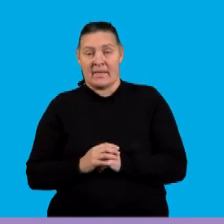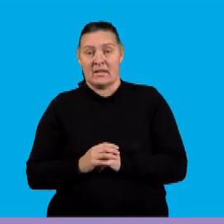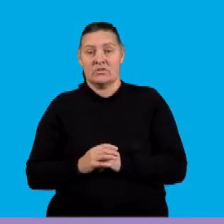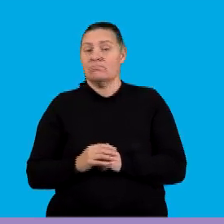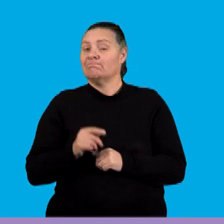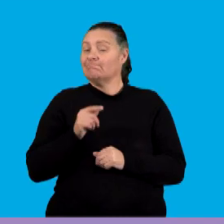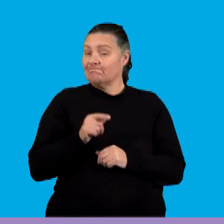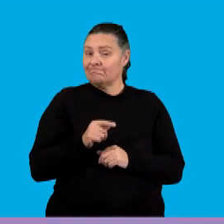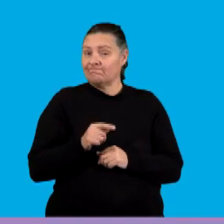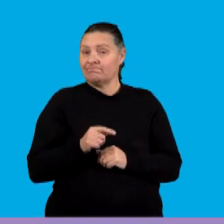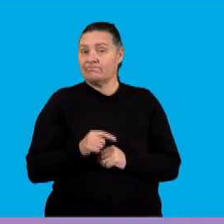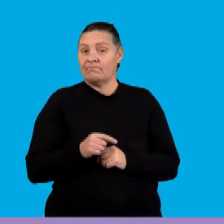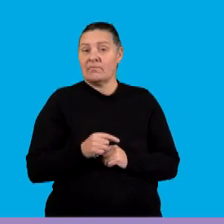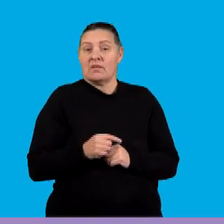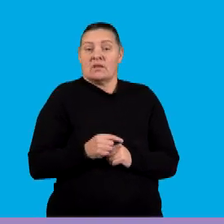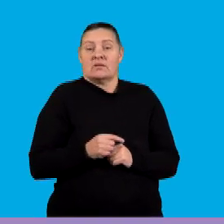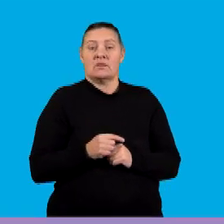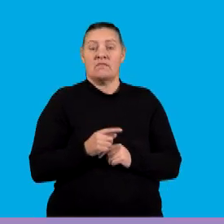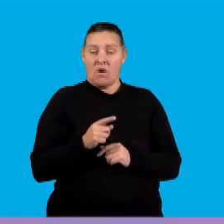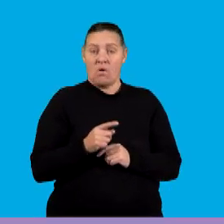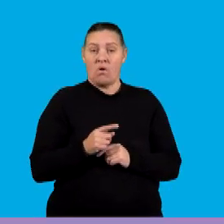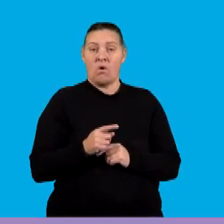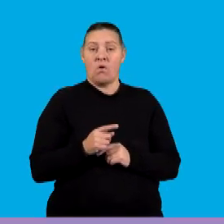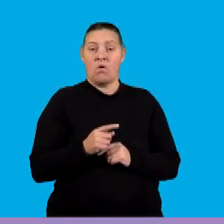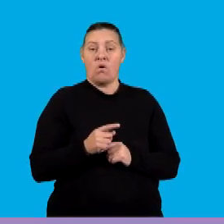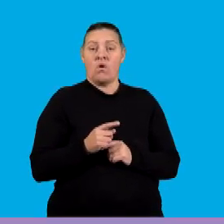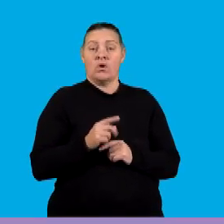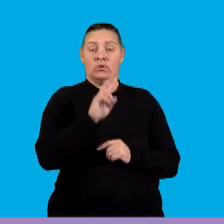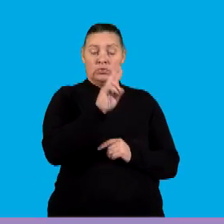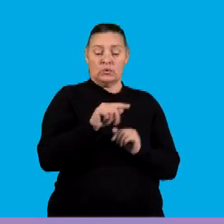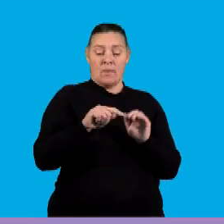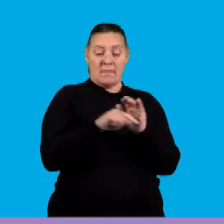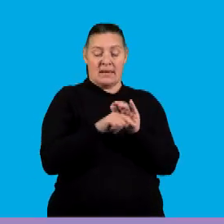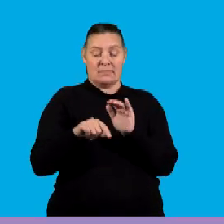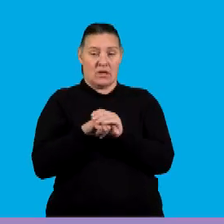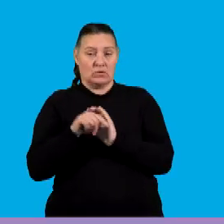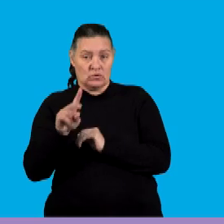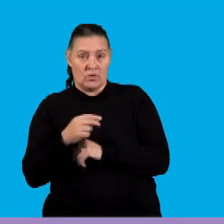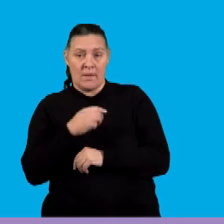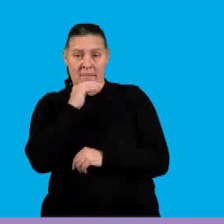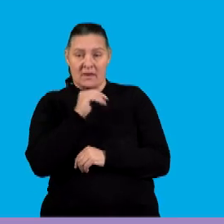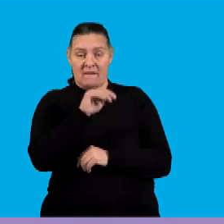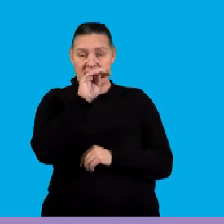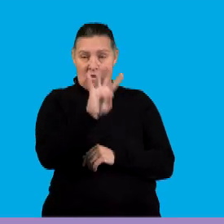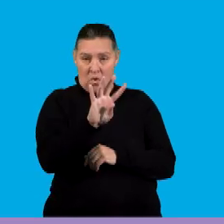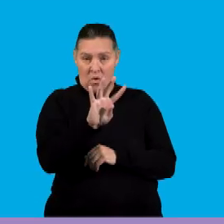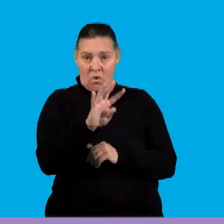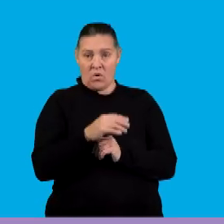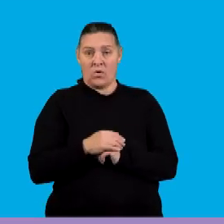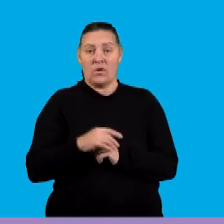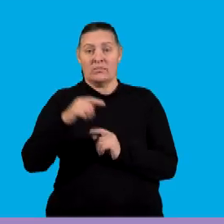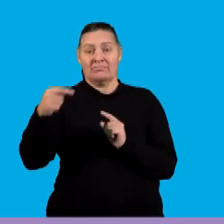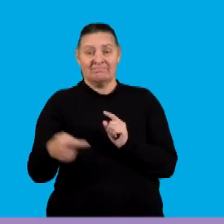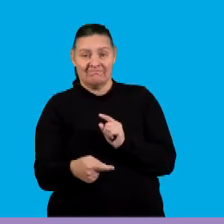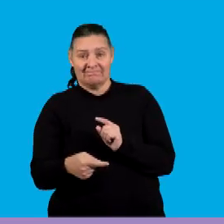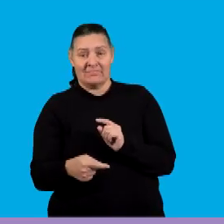Now this is going to be for the numerator 2 minus a -2, that is a +4. And